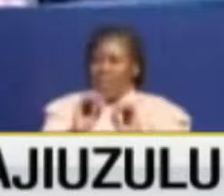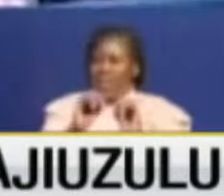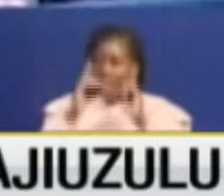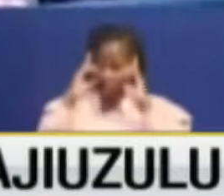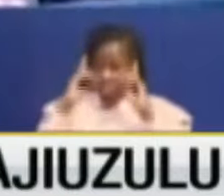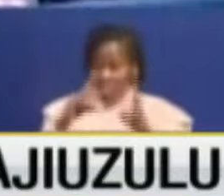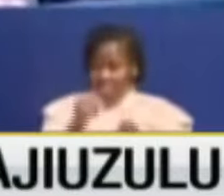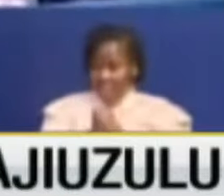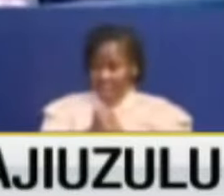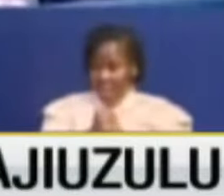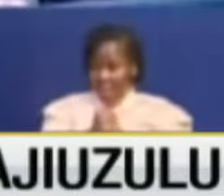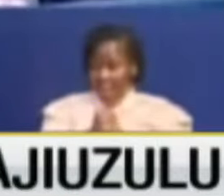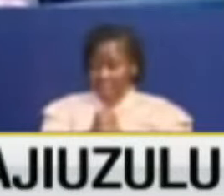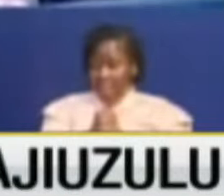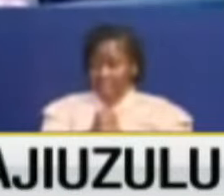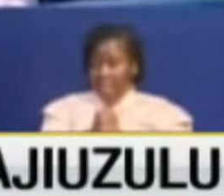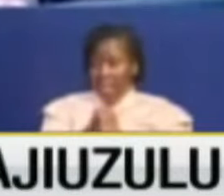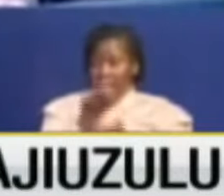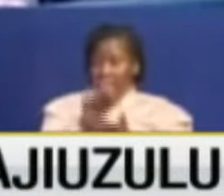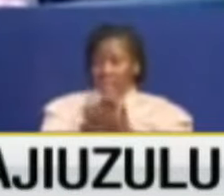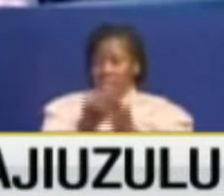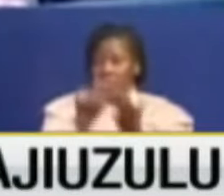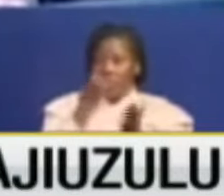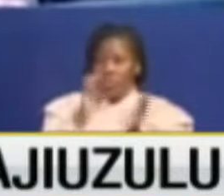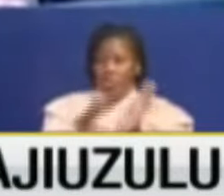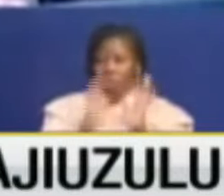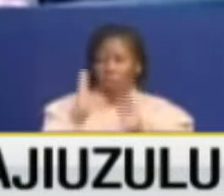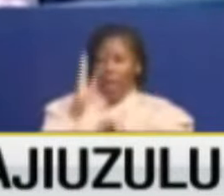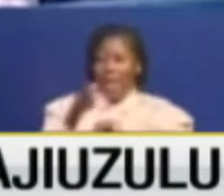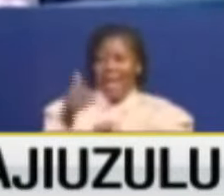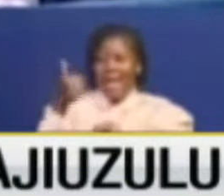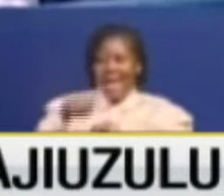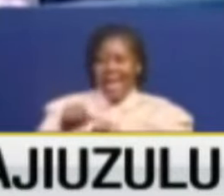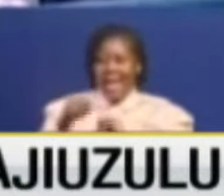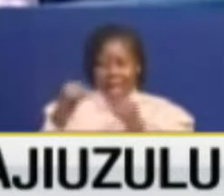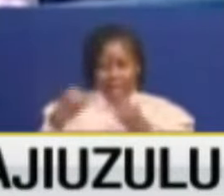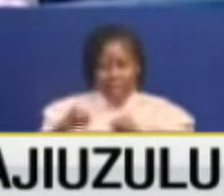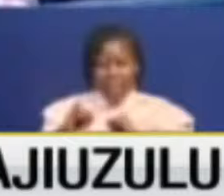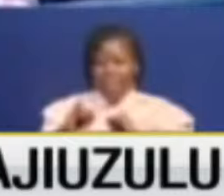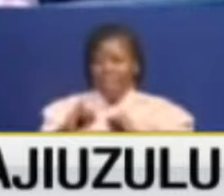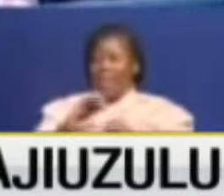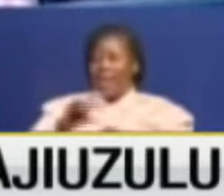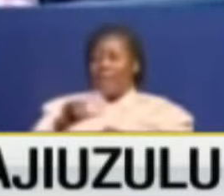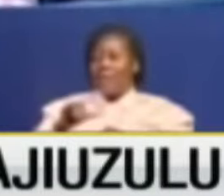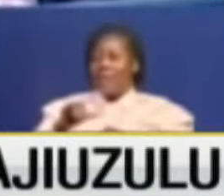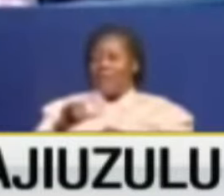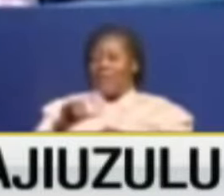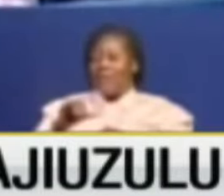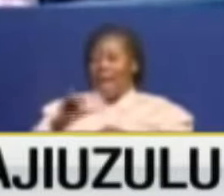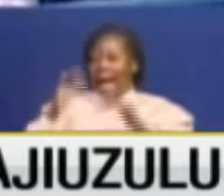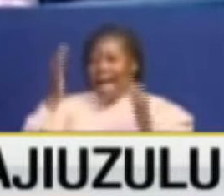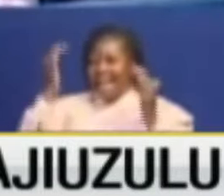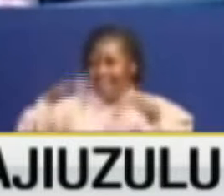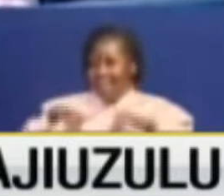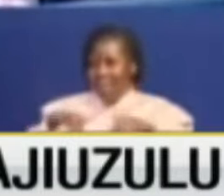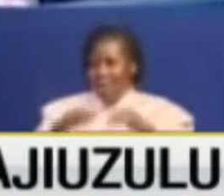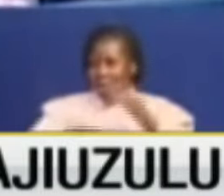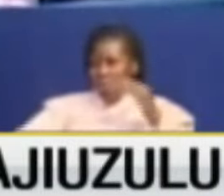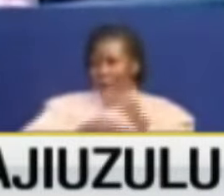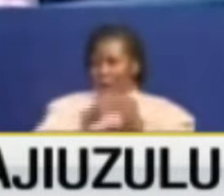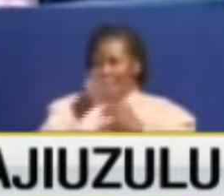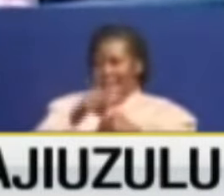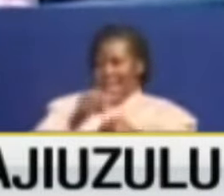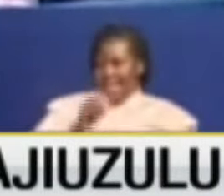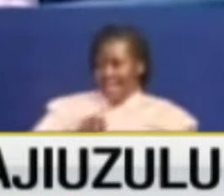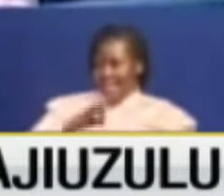making. Evidence will show that any attempt by the County Public Service Board of Meru to add any